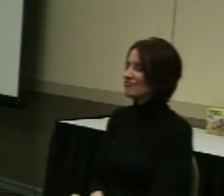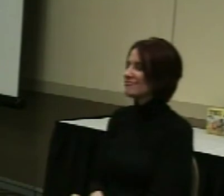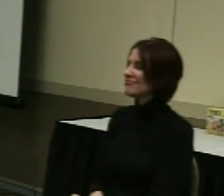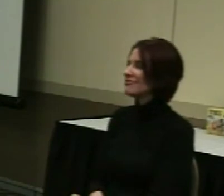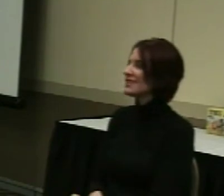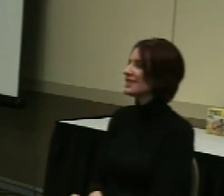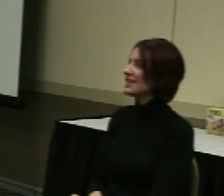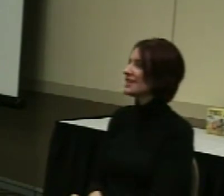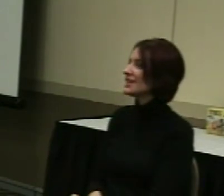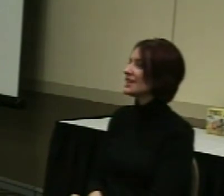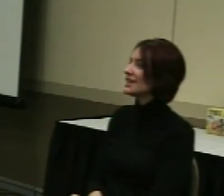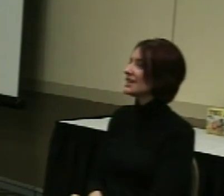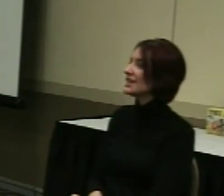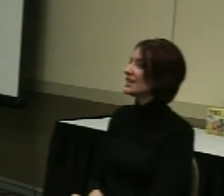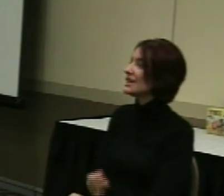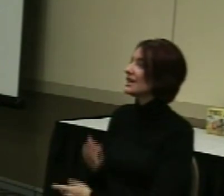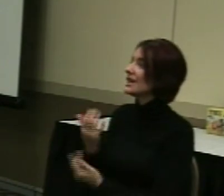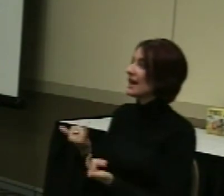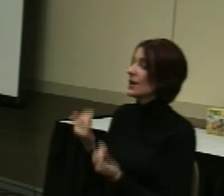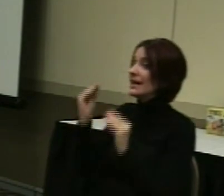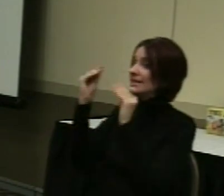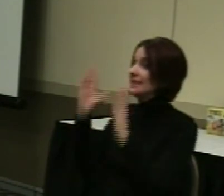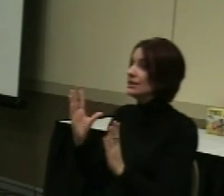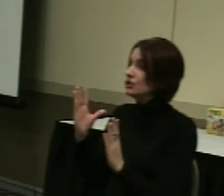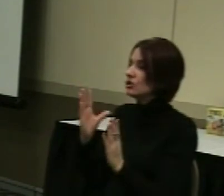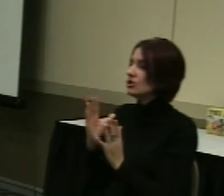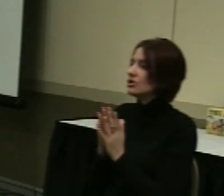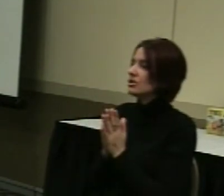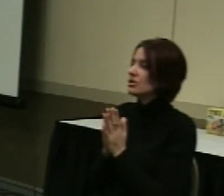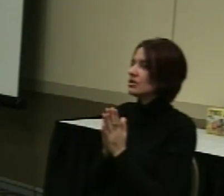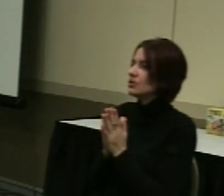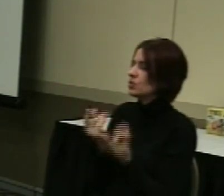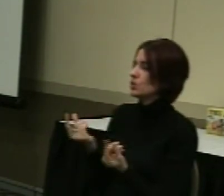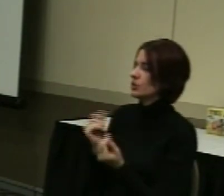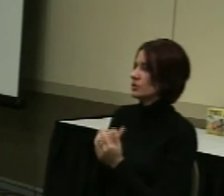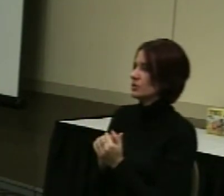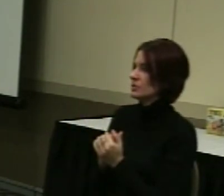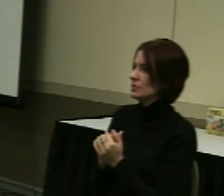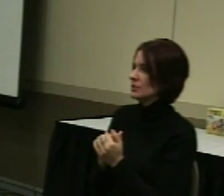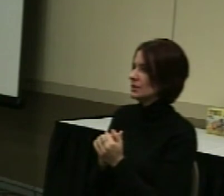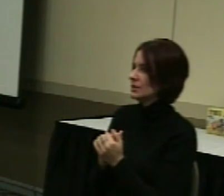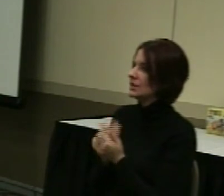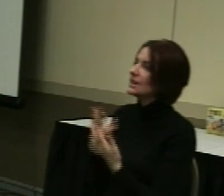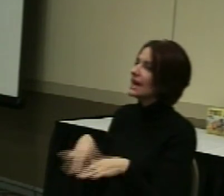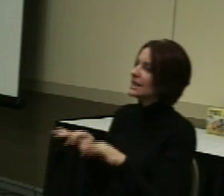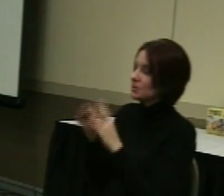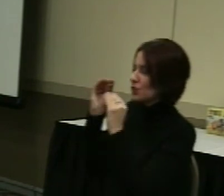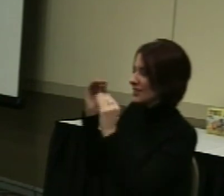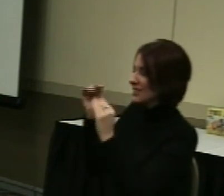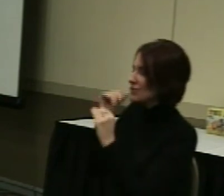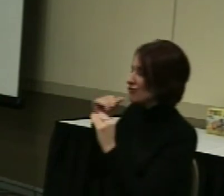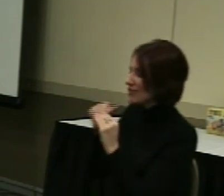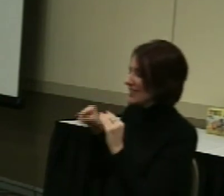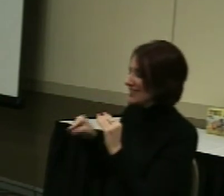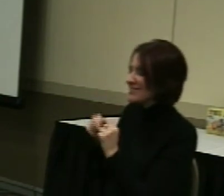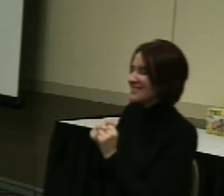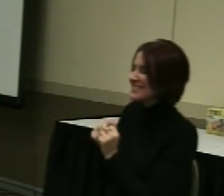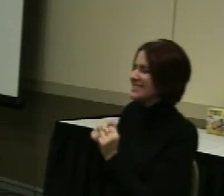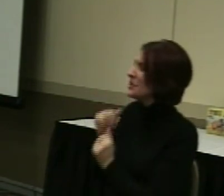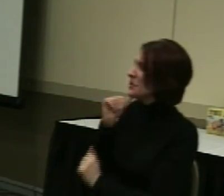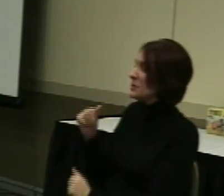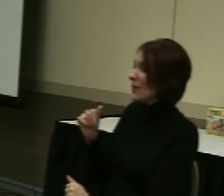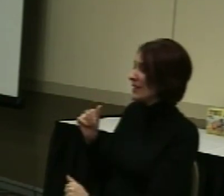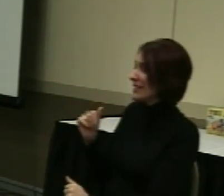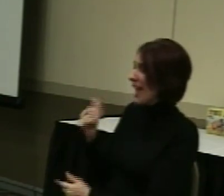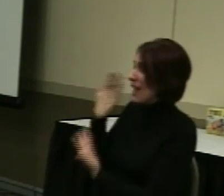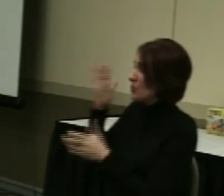Now, as a teacher, what do you do with that? It's very important to teach that little girl that you do not go up to somebody you don't